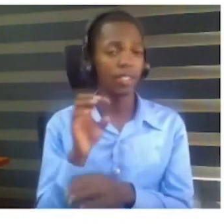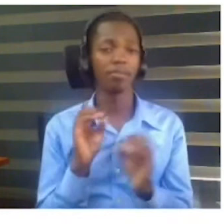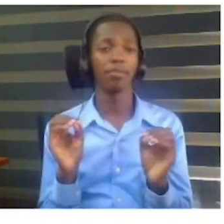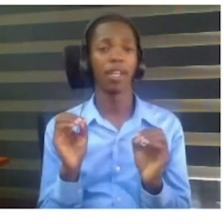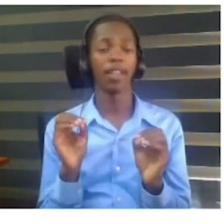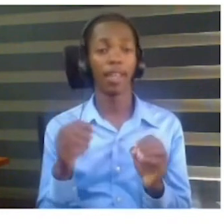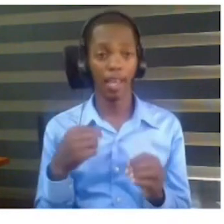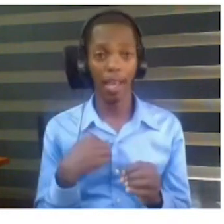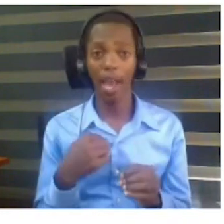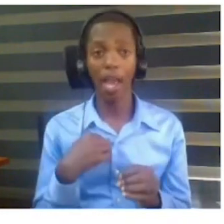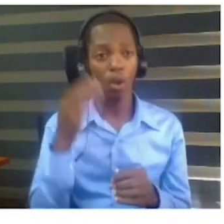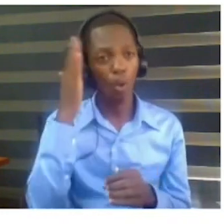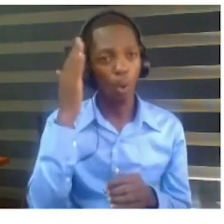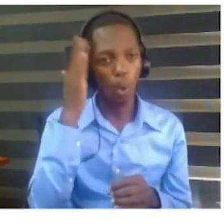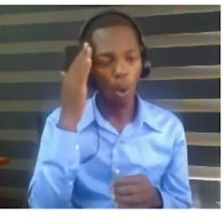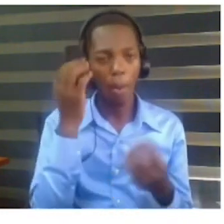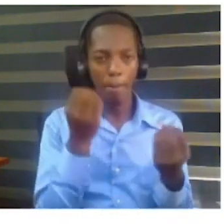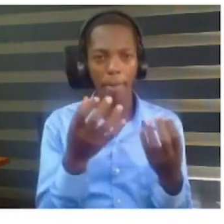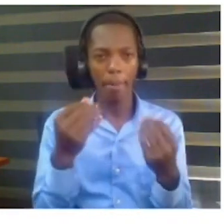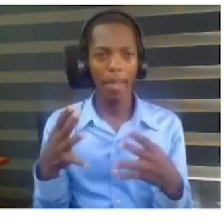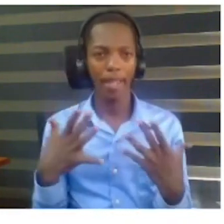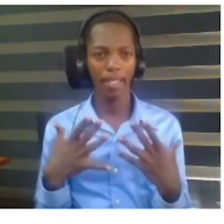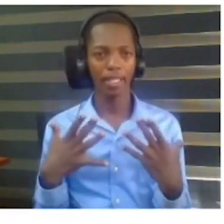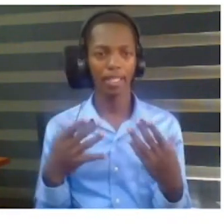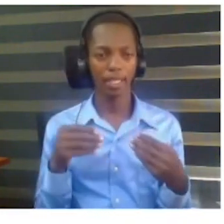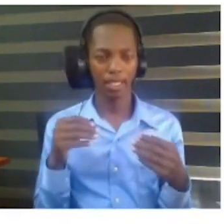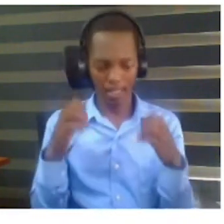lots of disabled students face this kind of